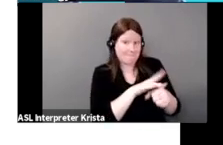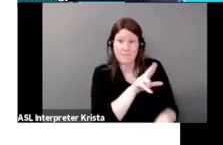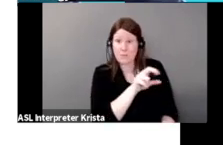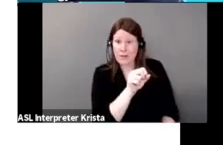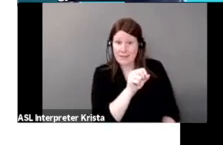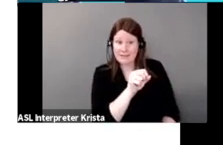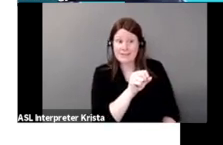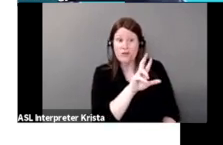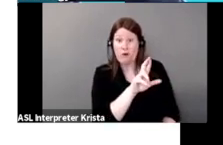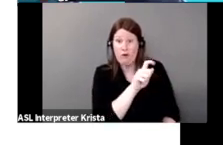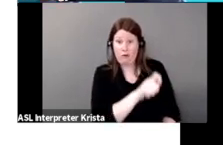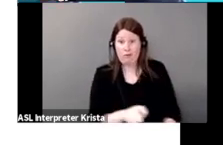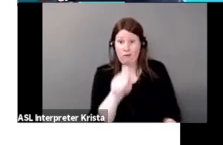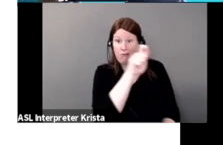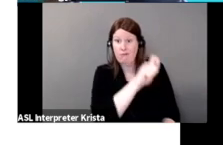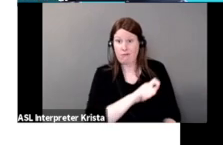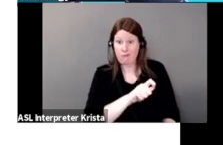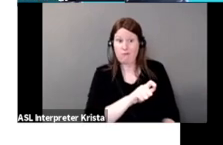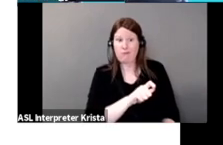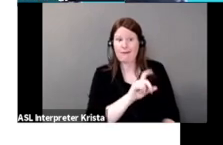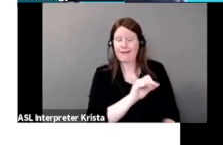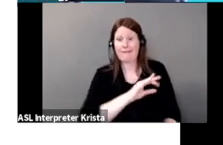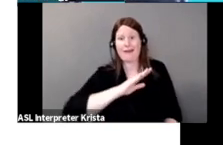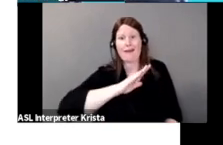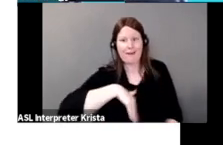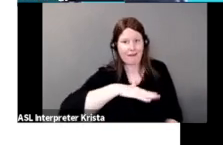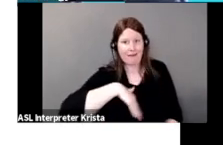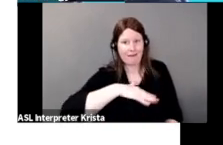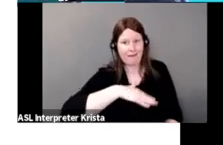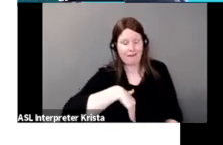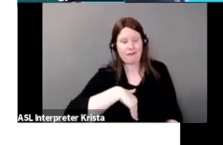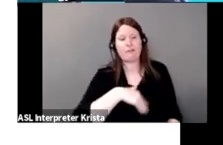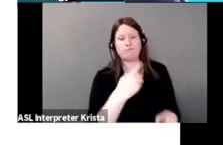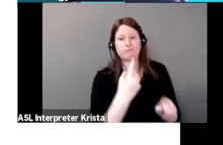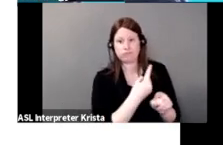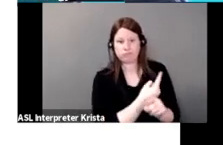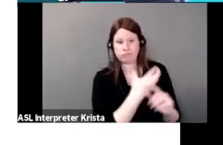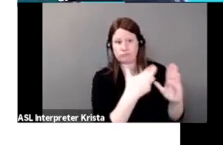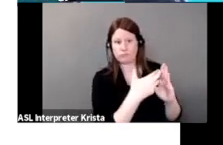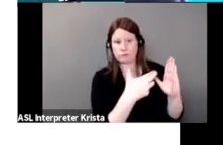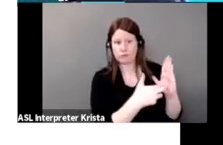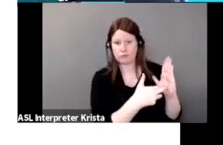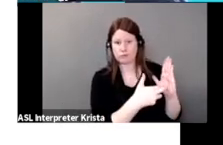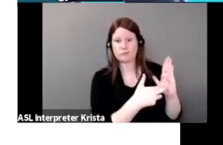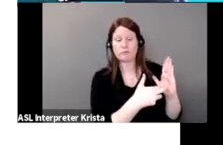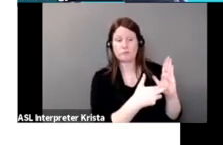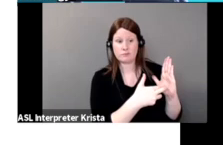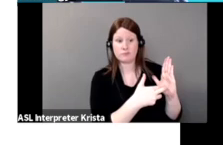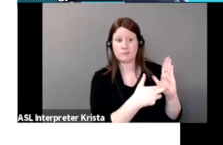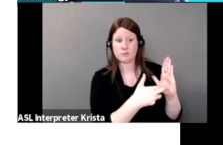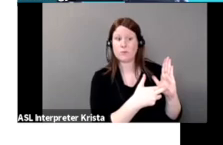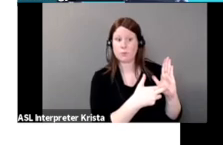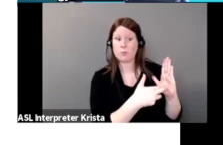with circle R when it is in fact not properly registered is, it does